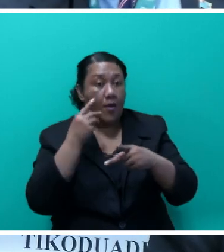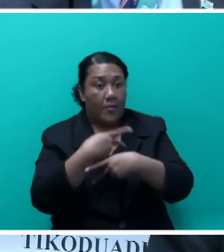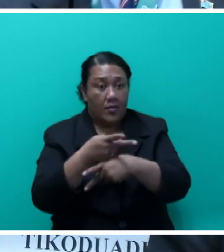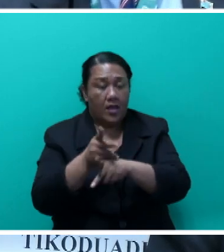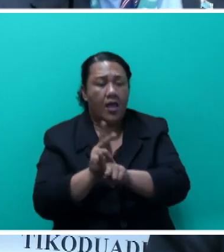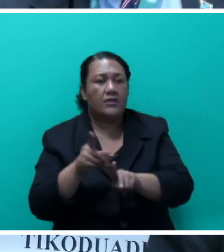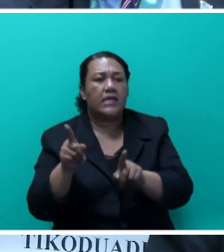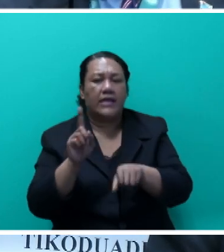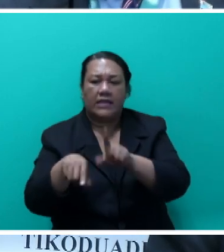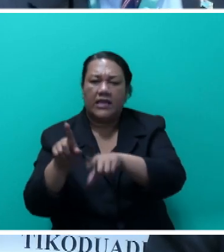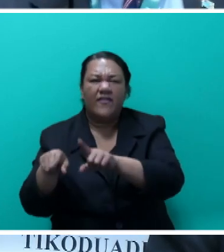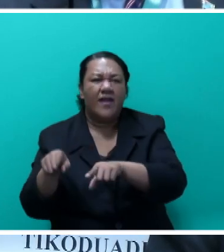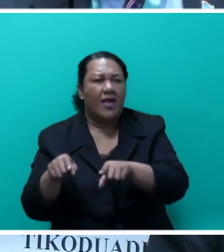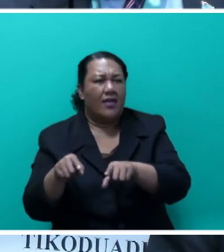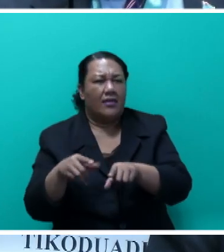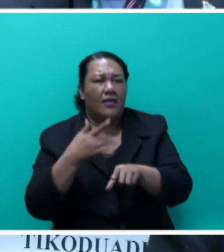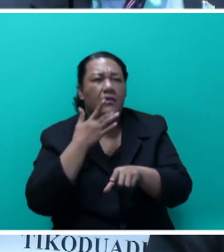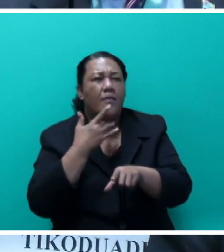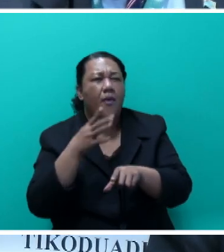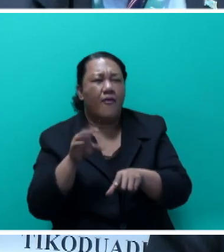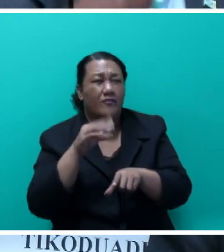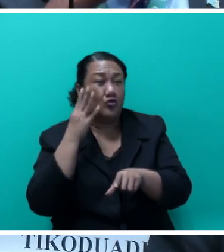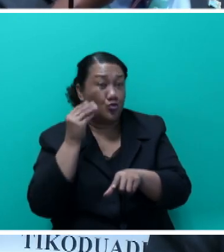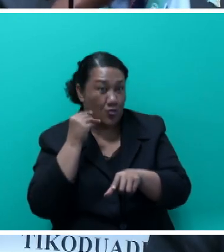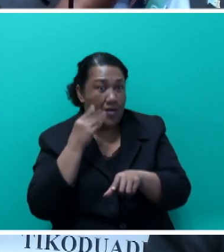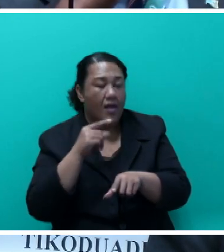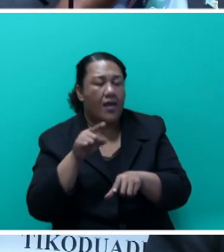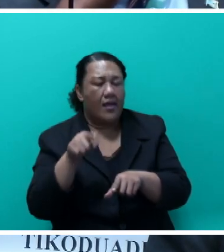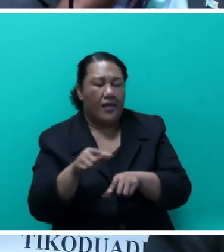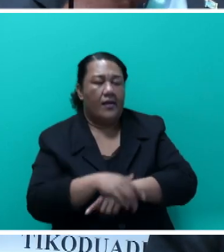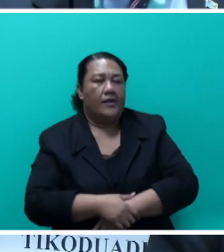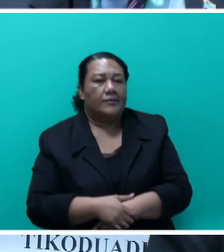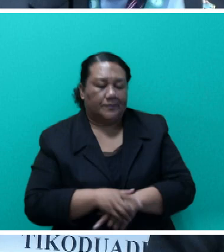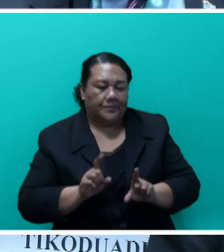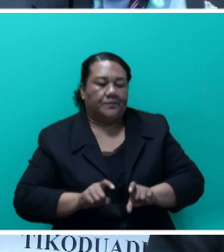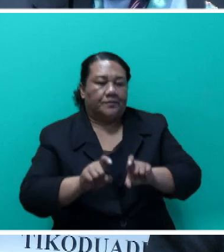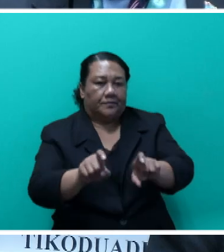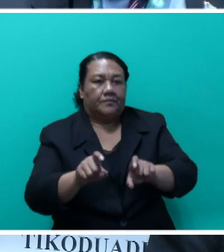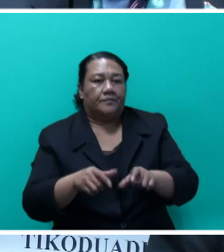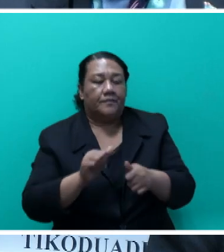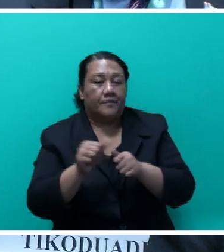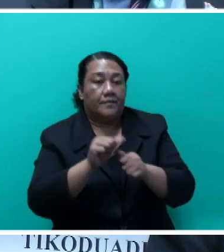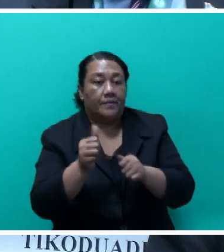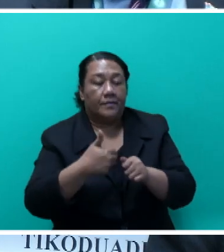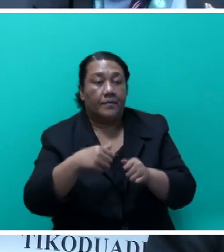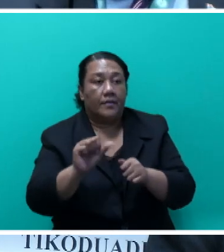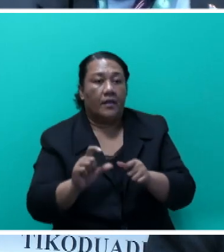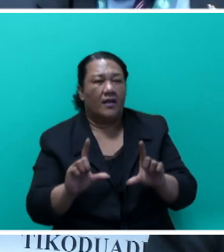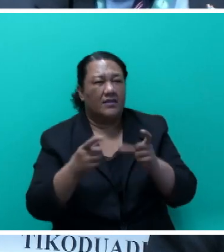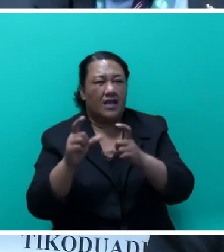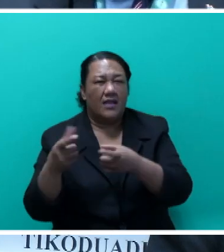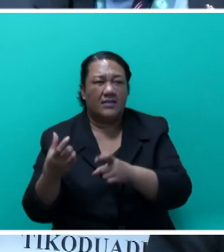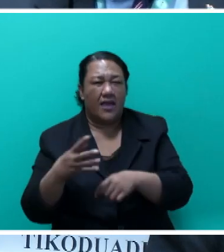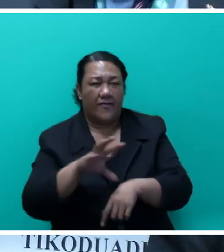These varieties are more resilient to water stress and have potential to maintain better yields under the challenging